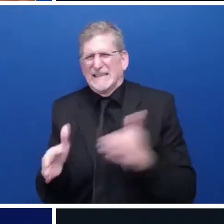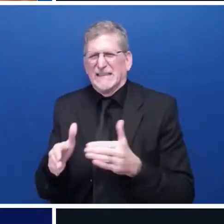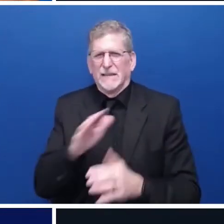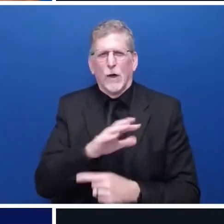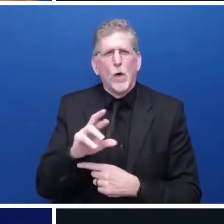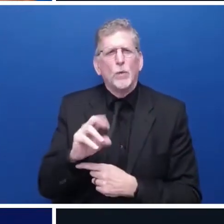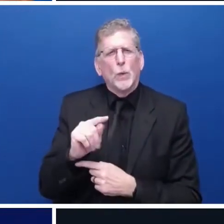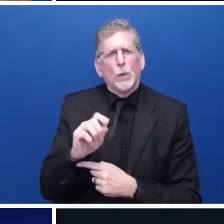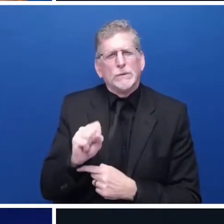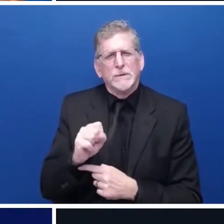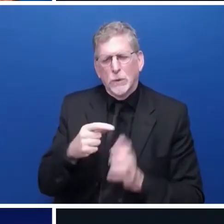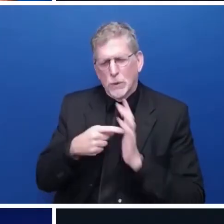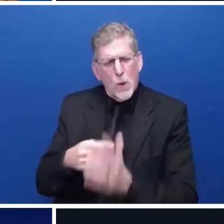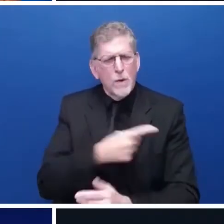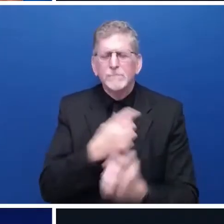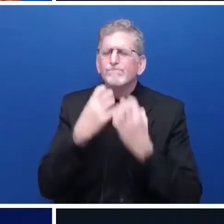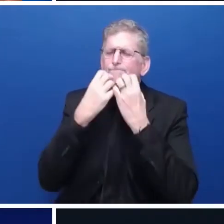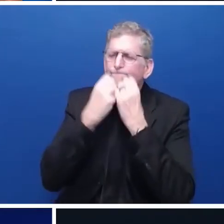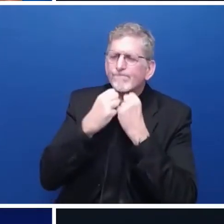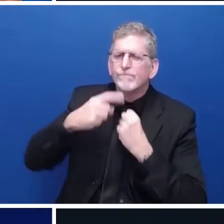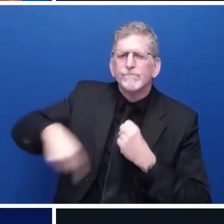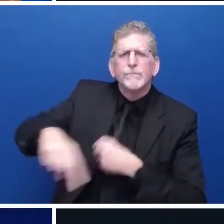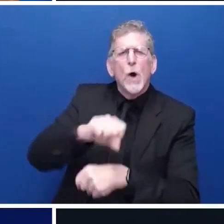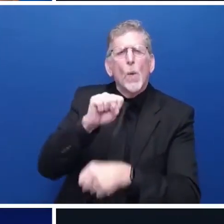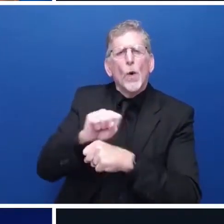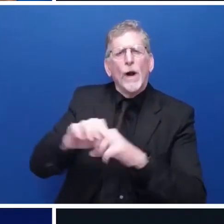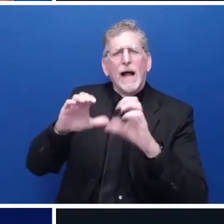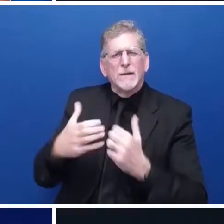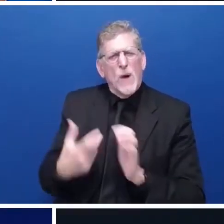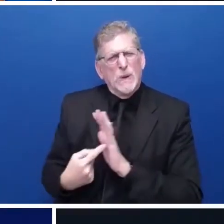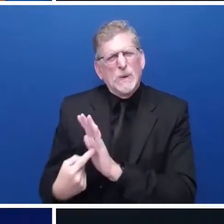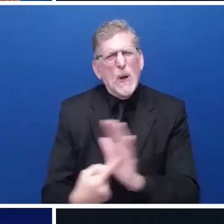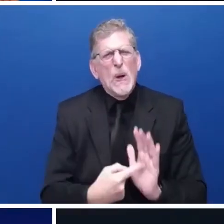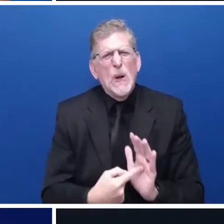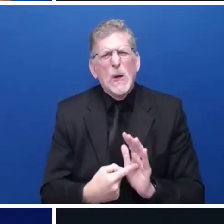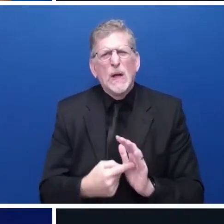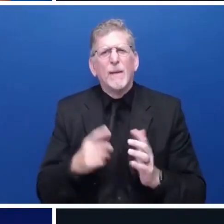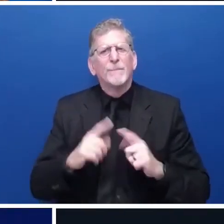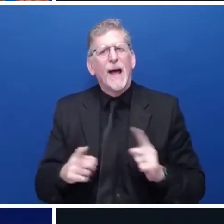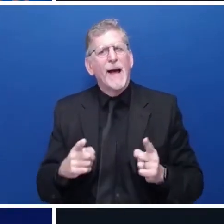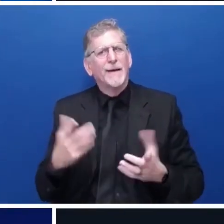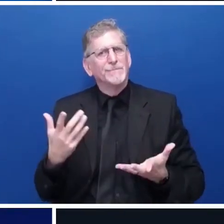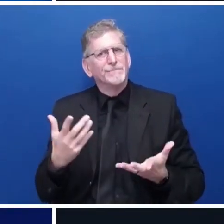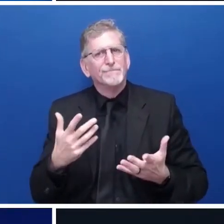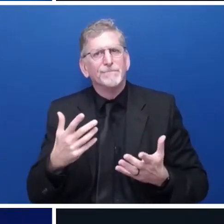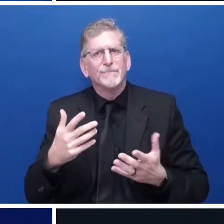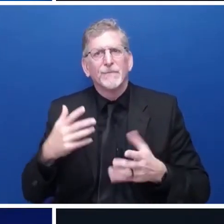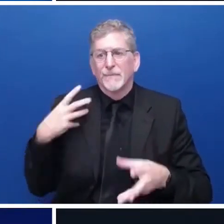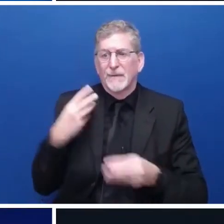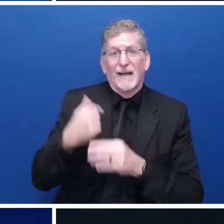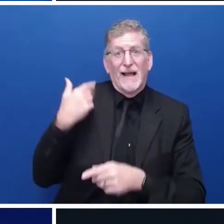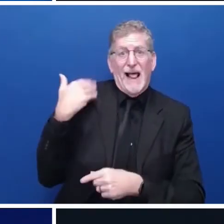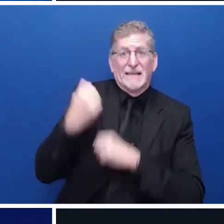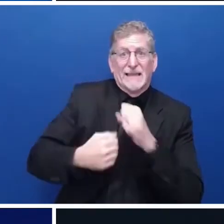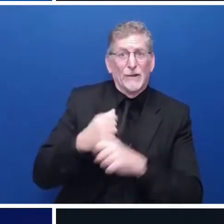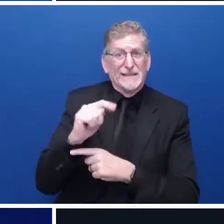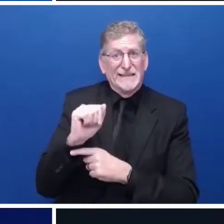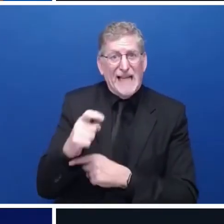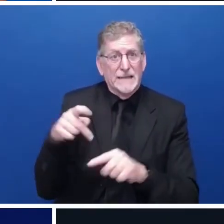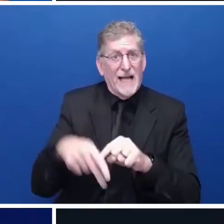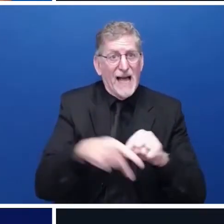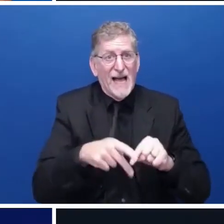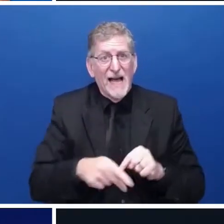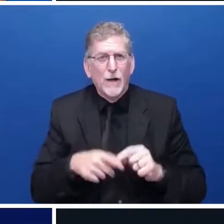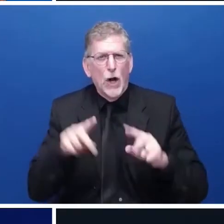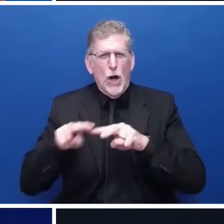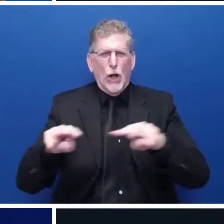the prioritizations, he has indicated for the better part of a year that the priorities have been generally on the wealthy class, the well-connected class. His